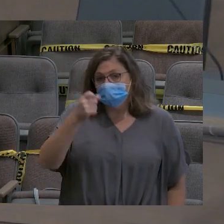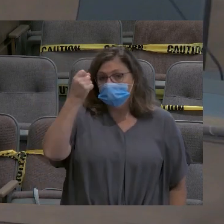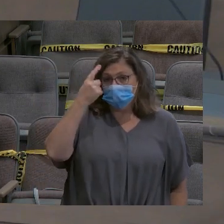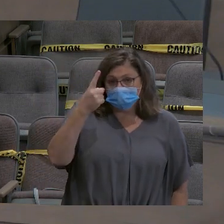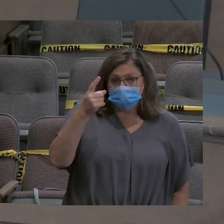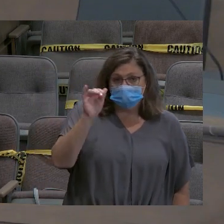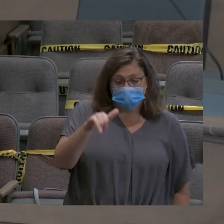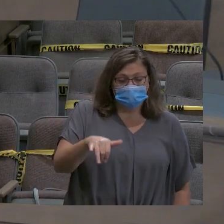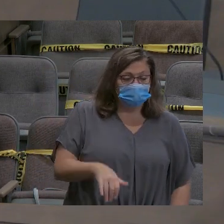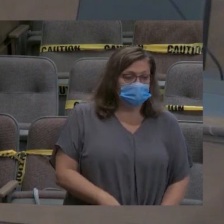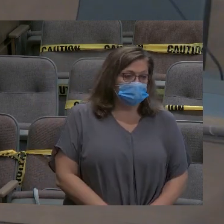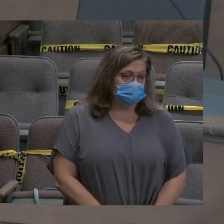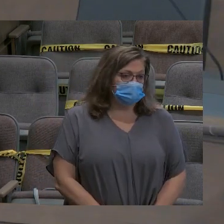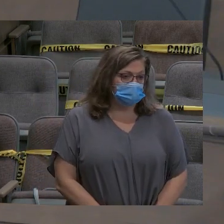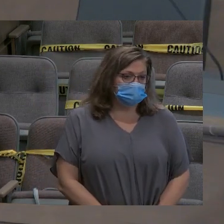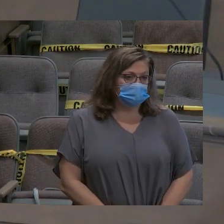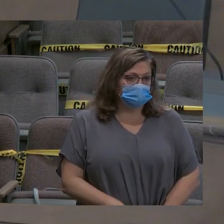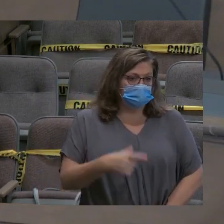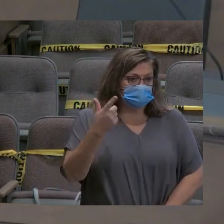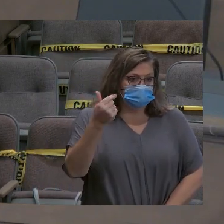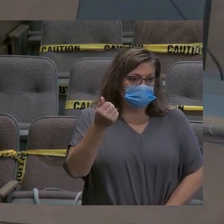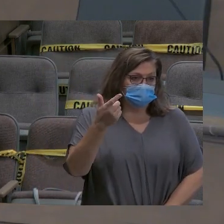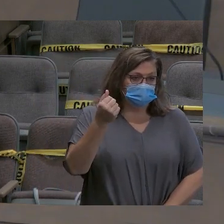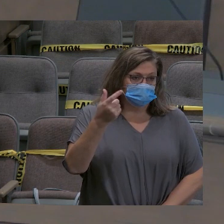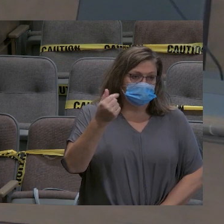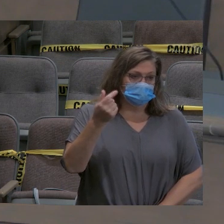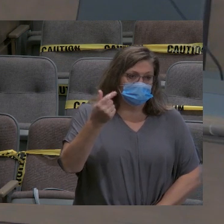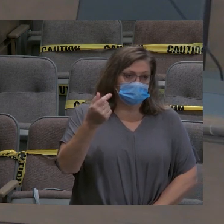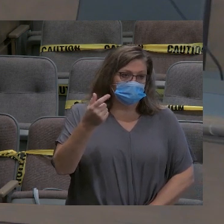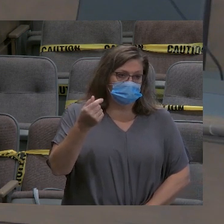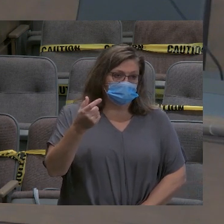that. Georgia